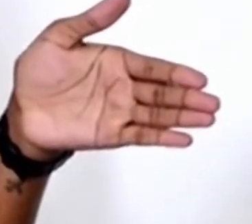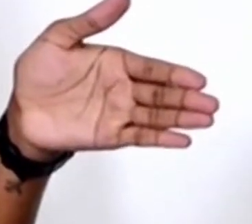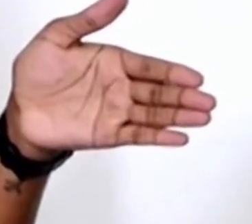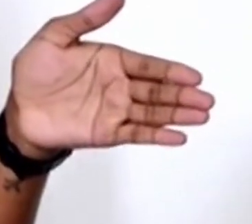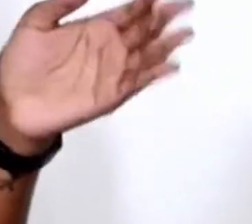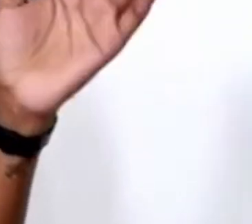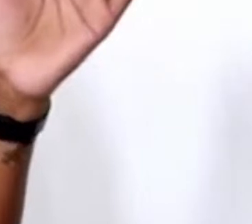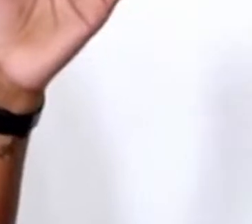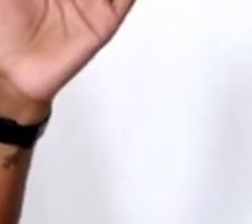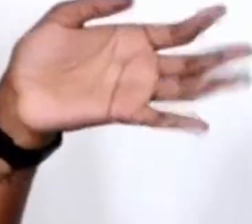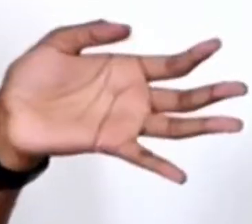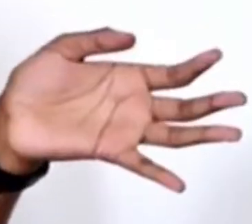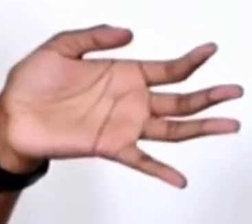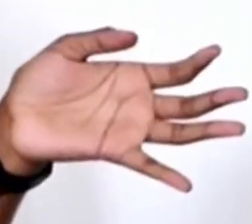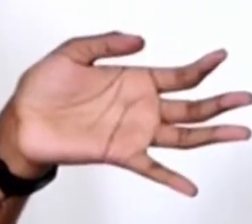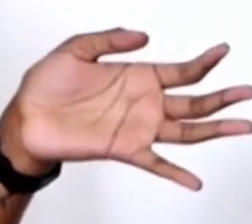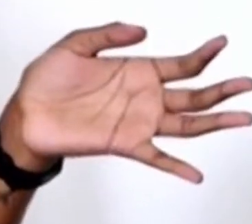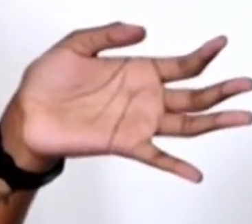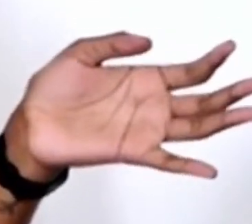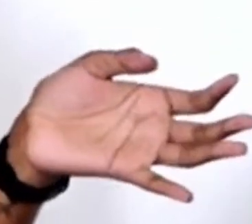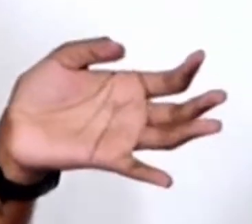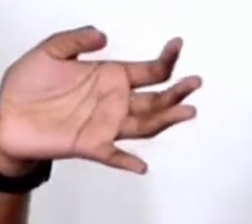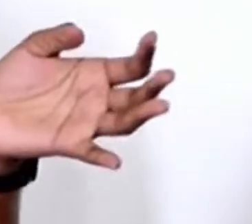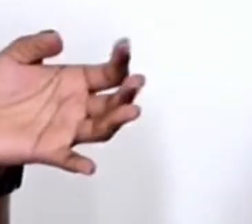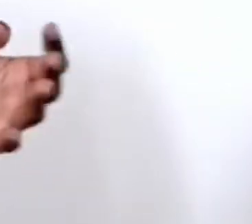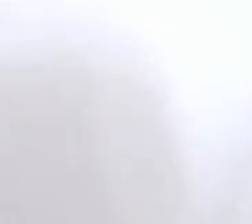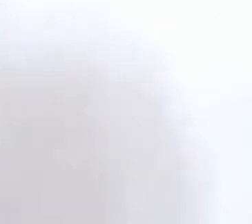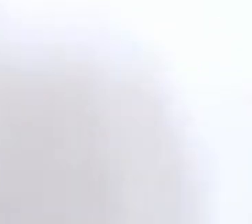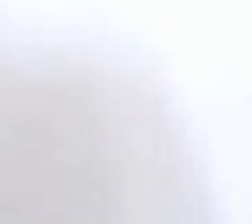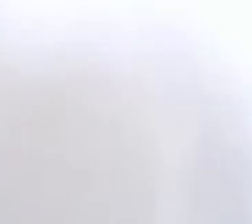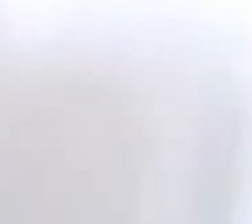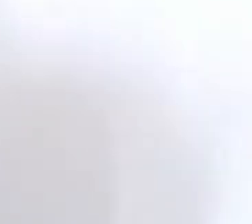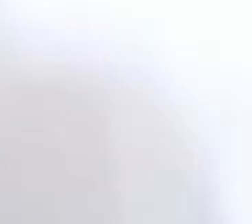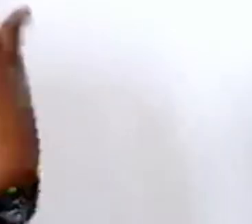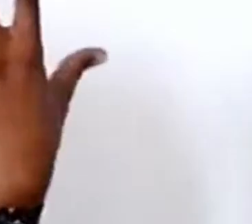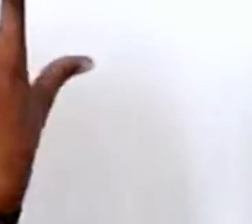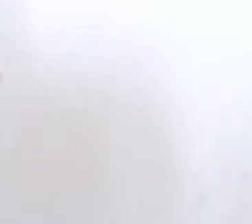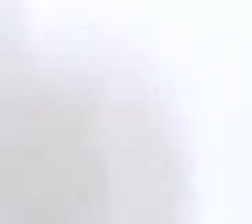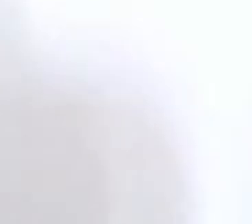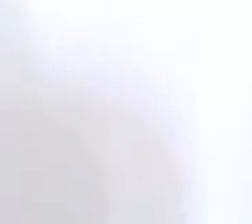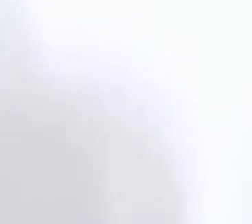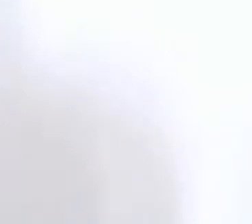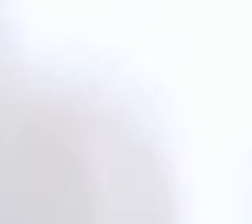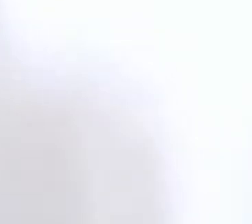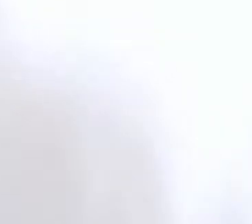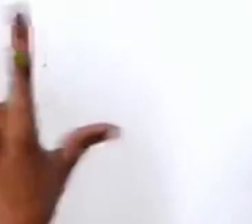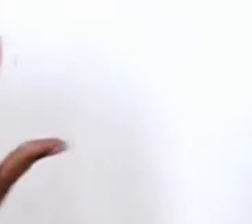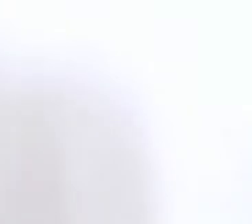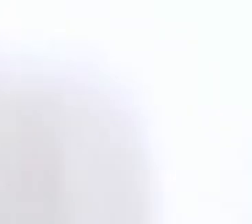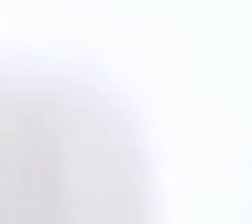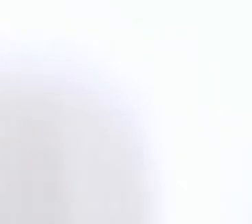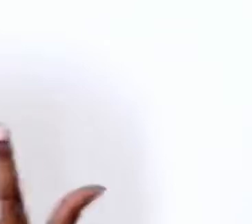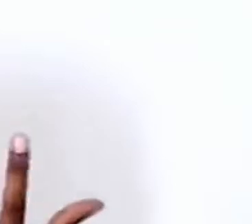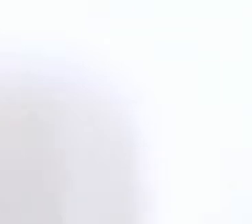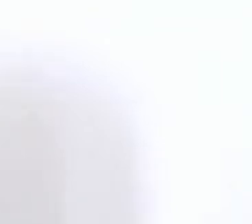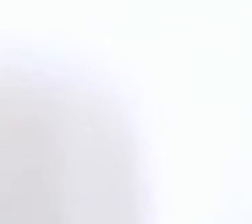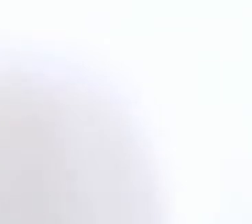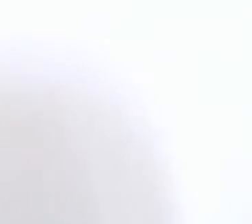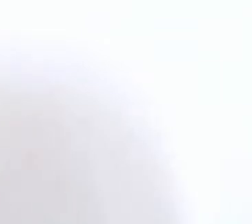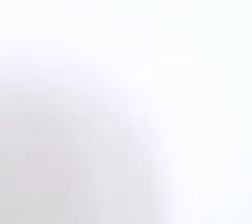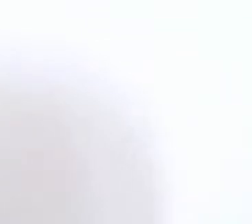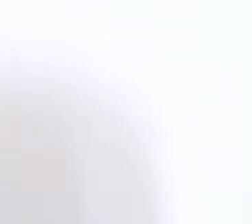the youths from the constituencies. We have noticed that we do appreciate the role of the Zambian